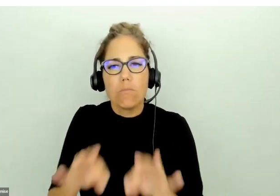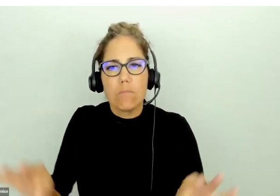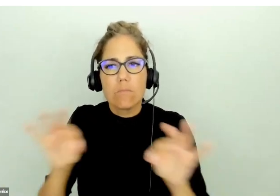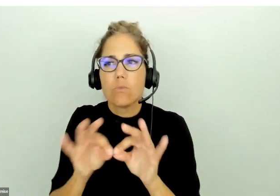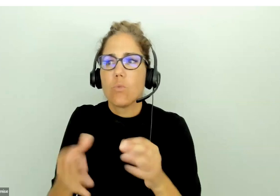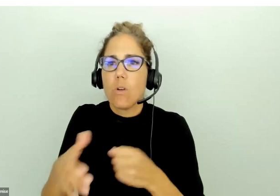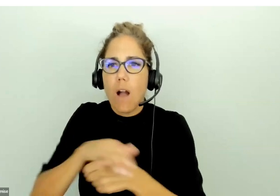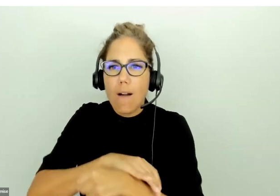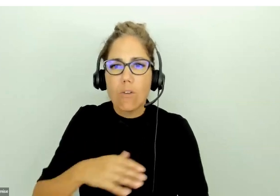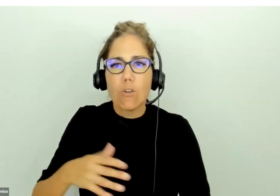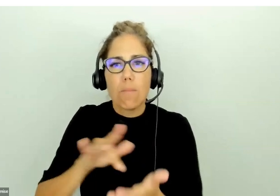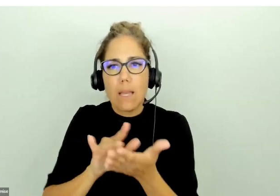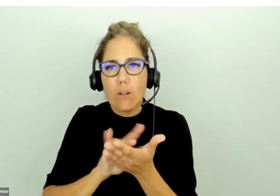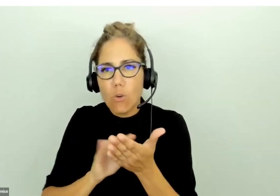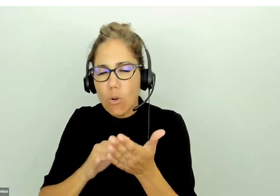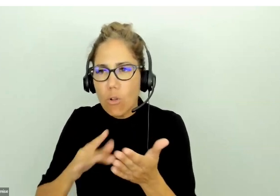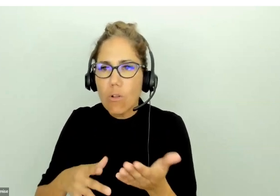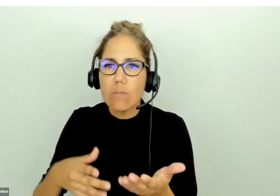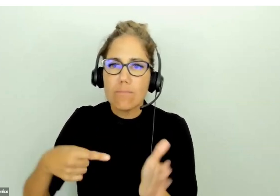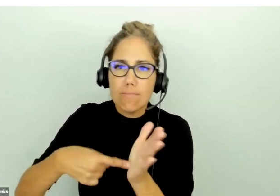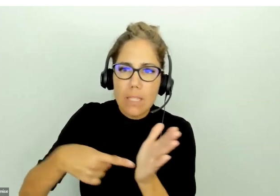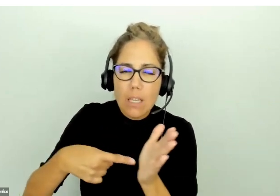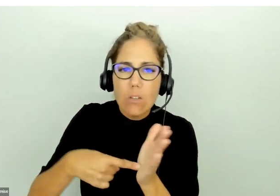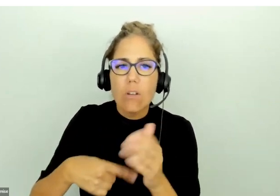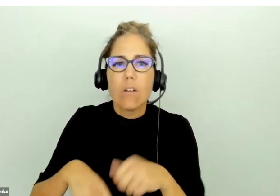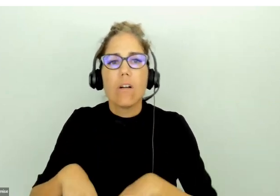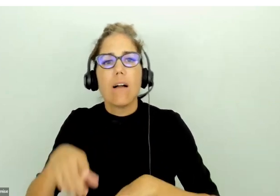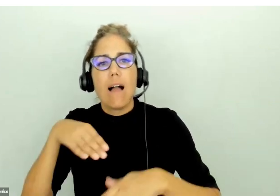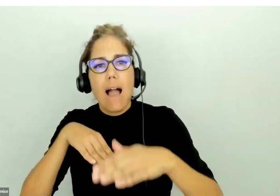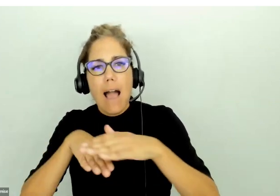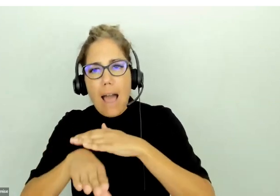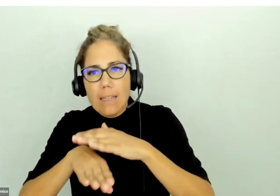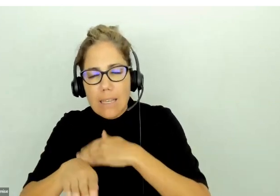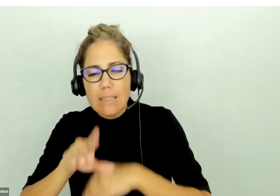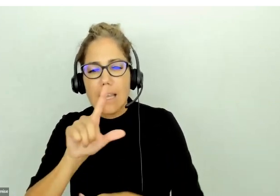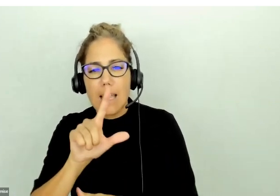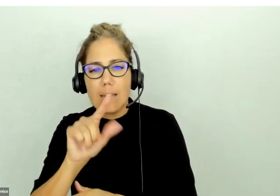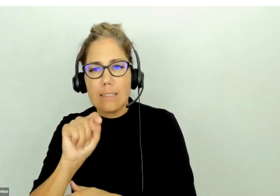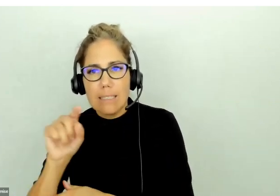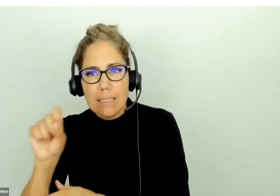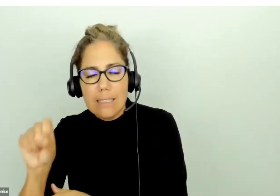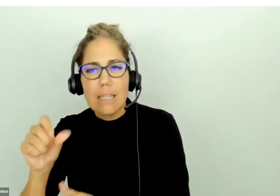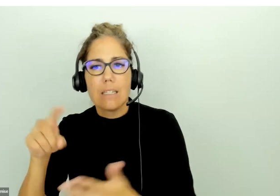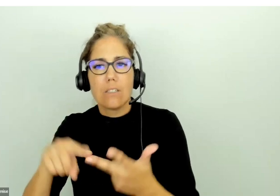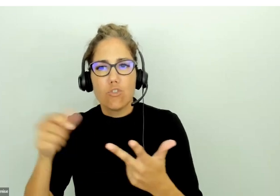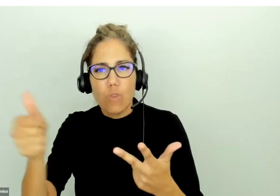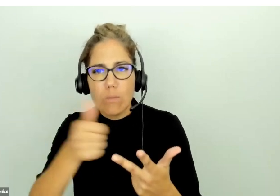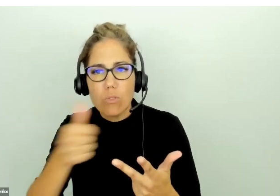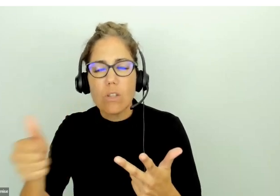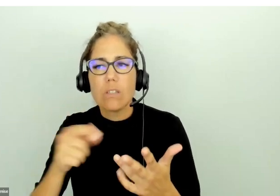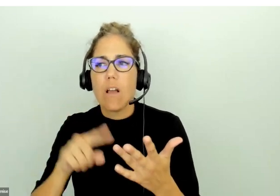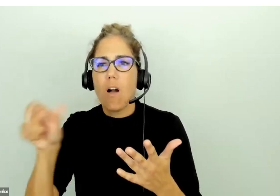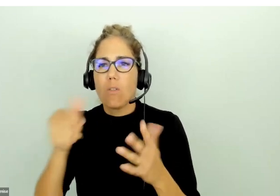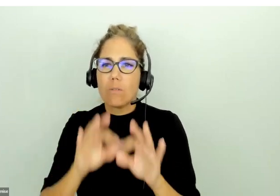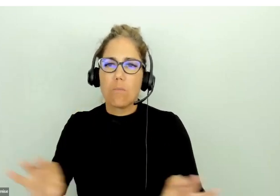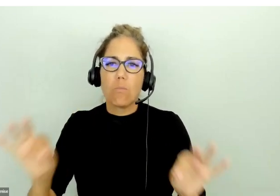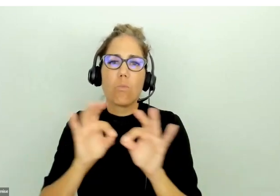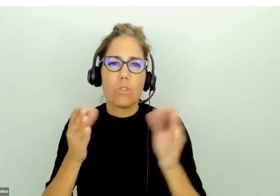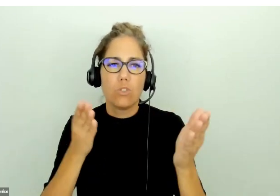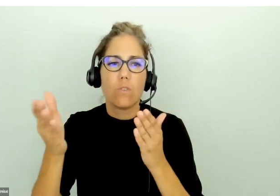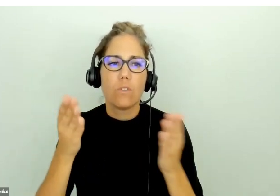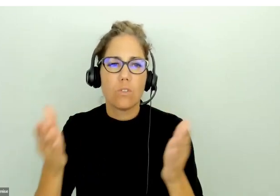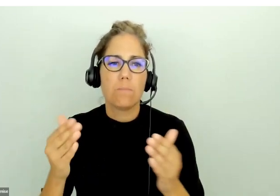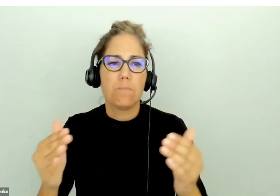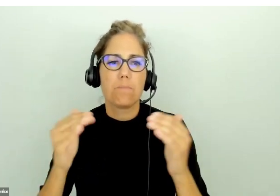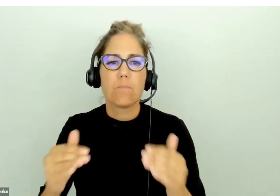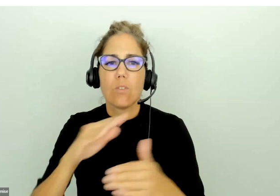receive long-term services and supports, access transportation, and connect with other essential services.